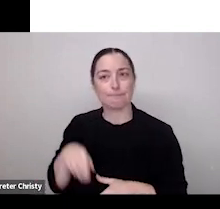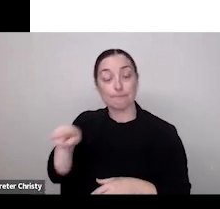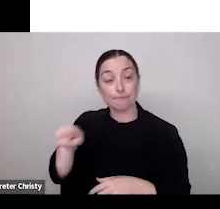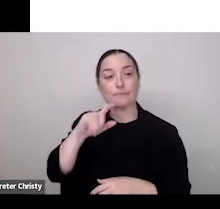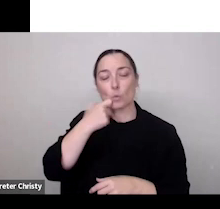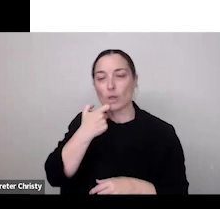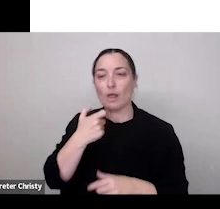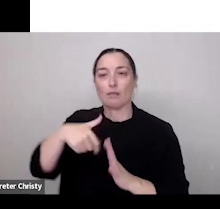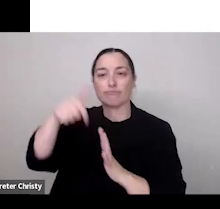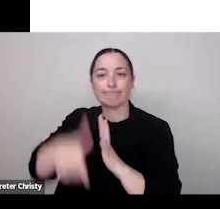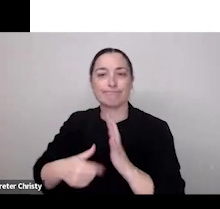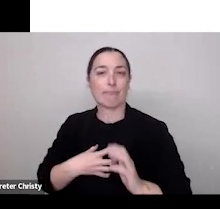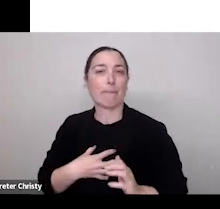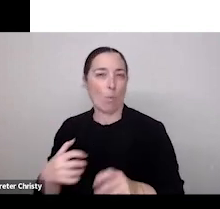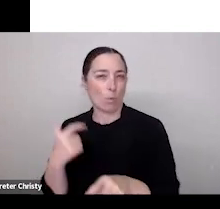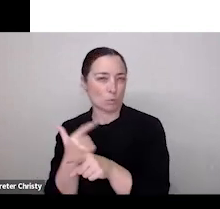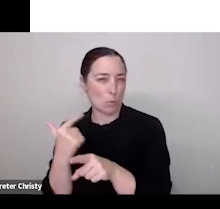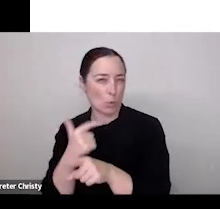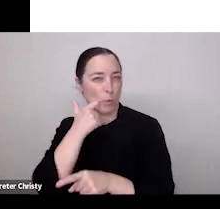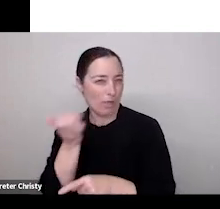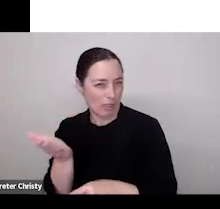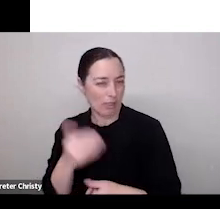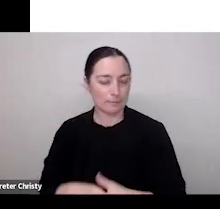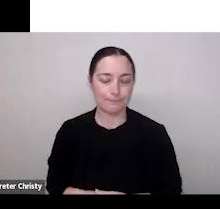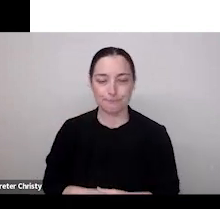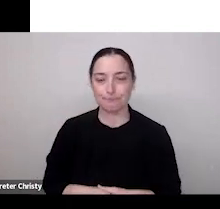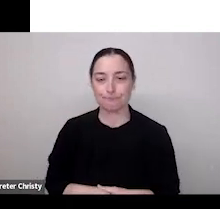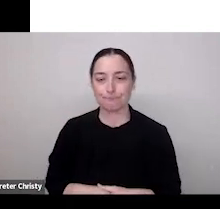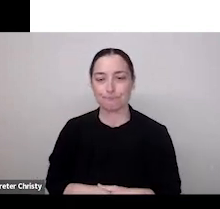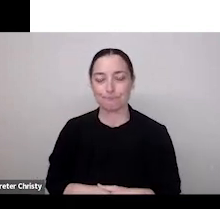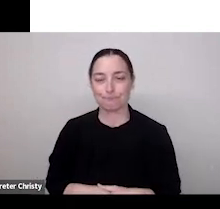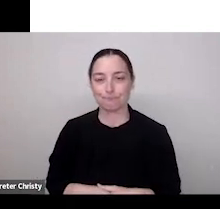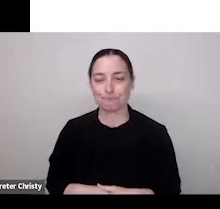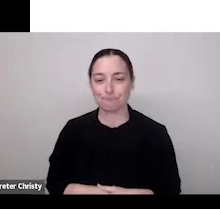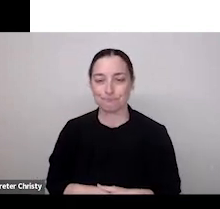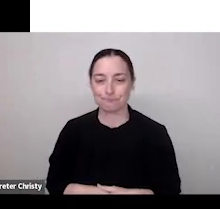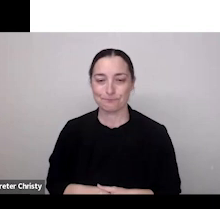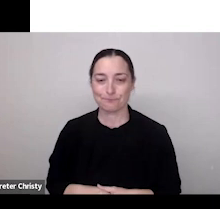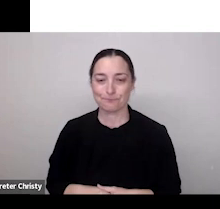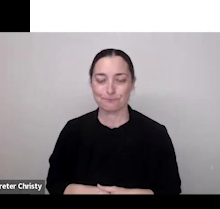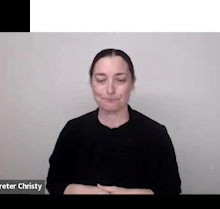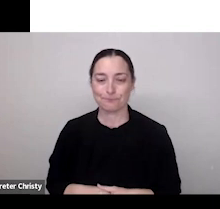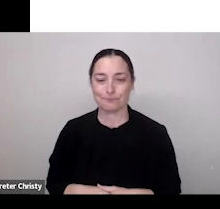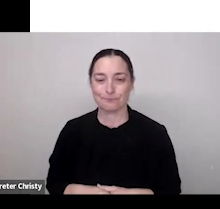more about it. Welcome, Michelle.